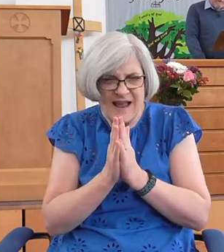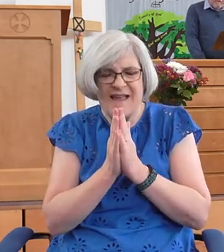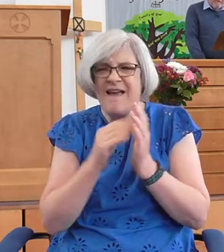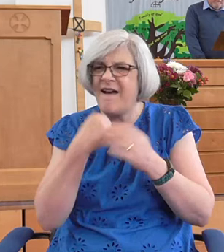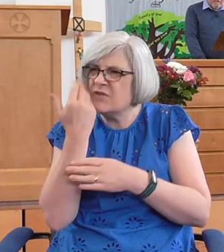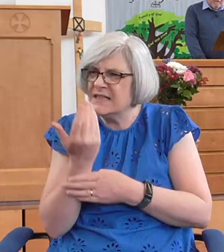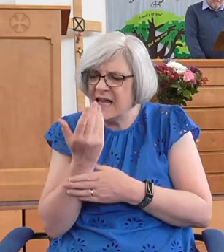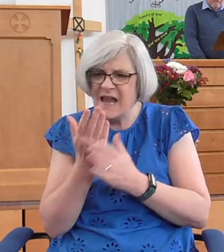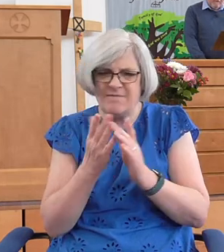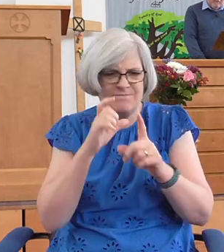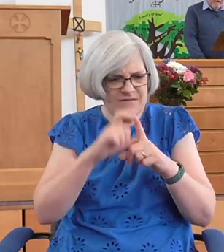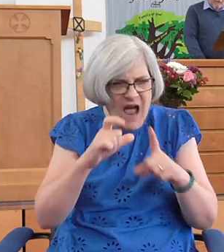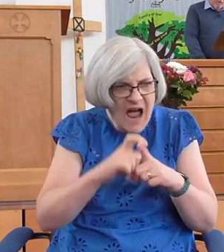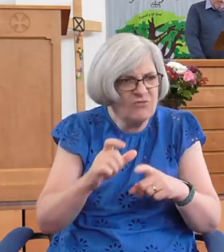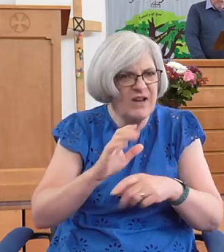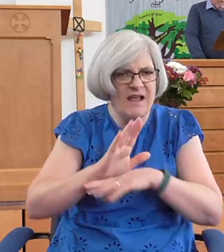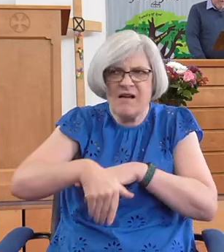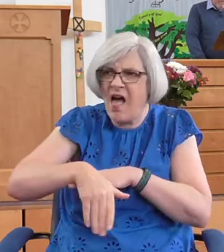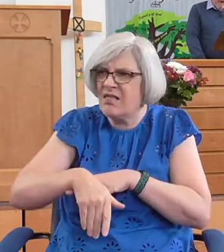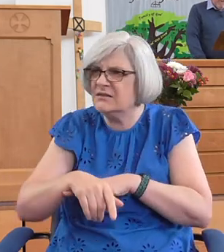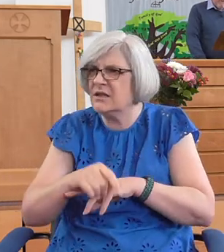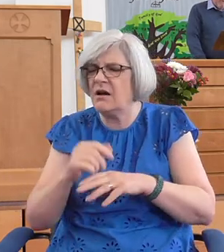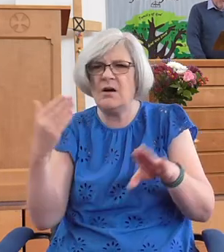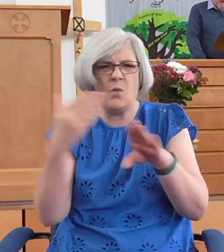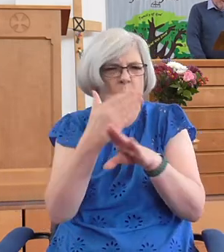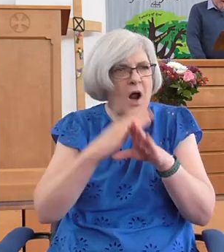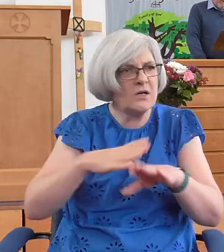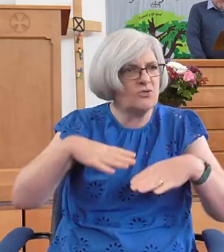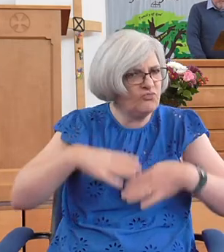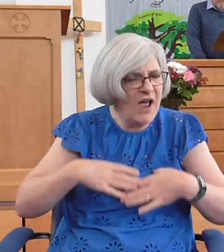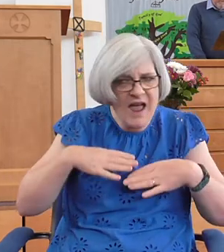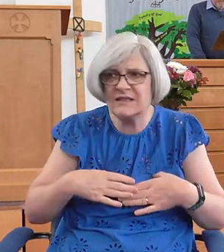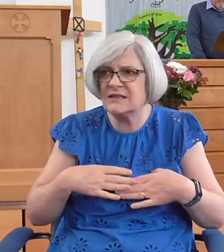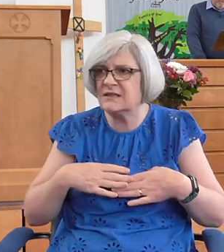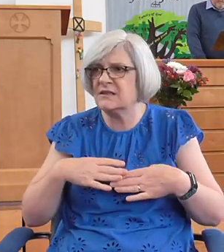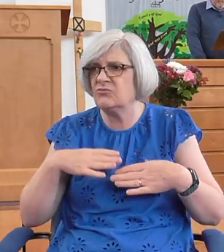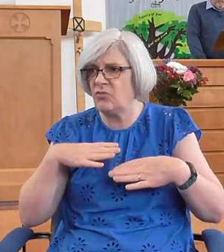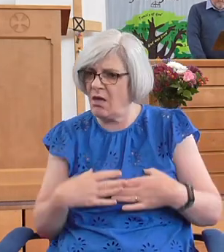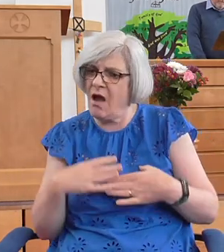diaries, whether at work, rest, or recreation,